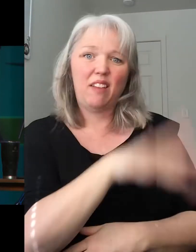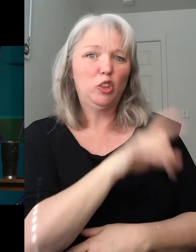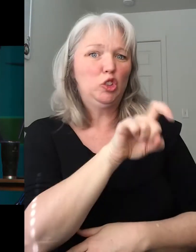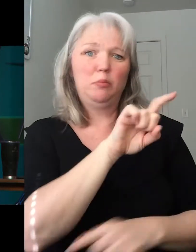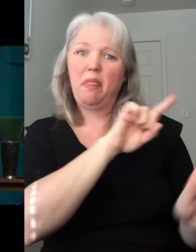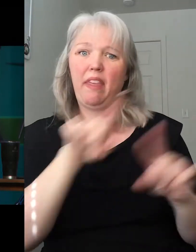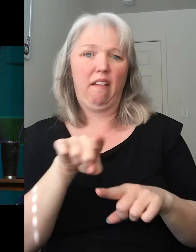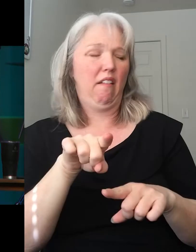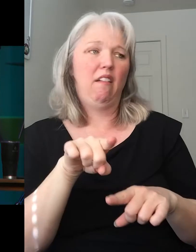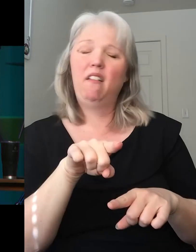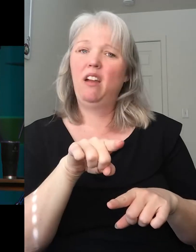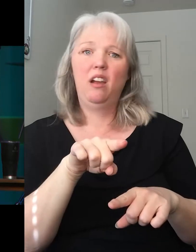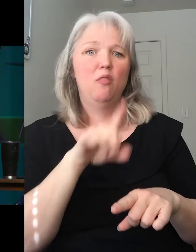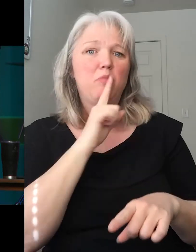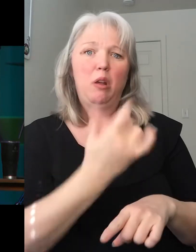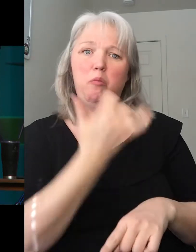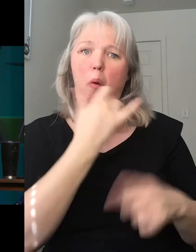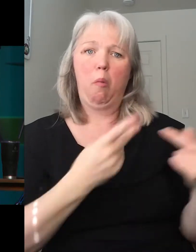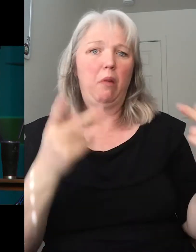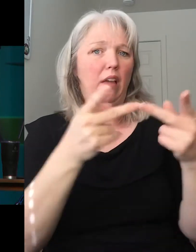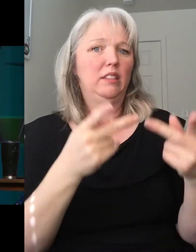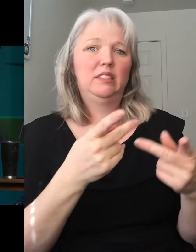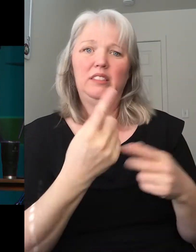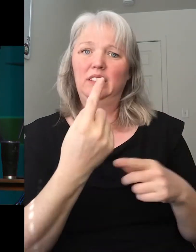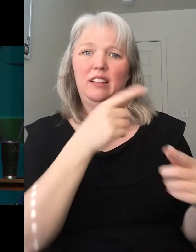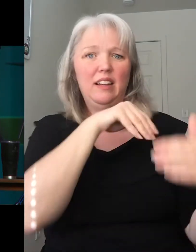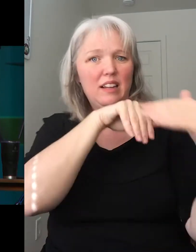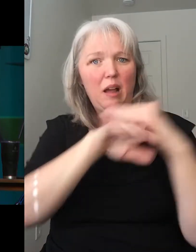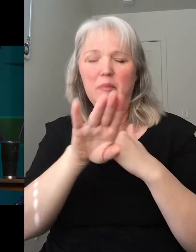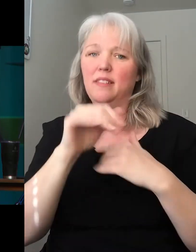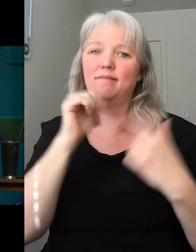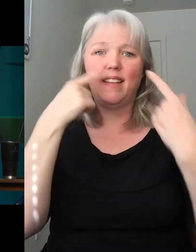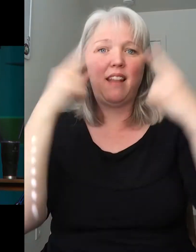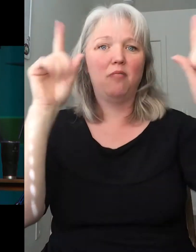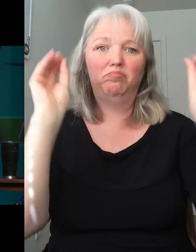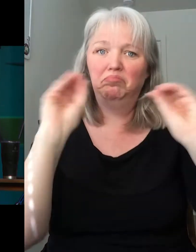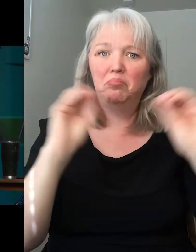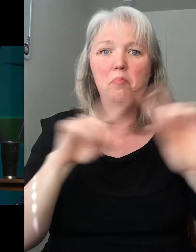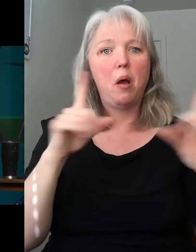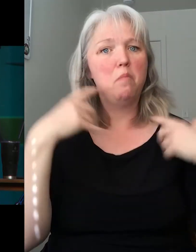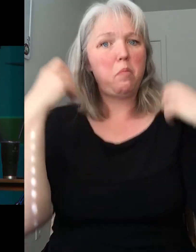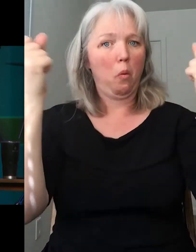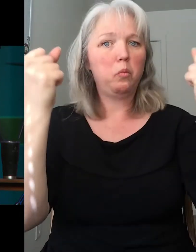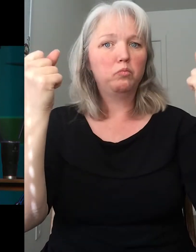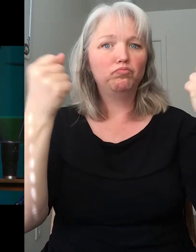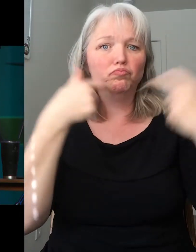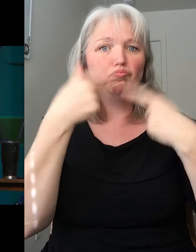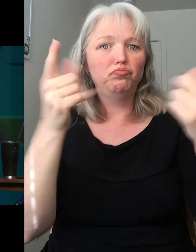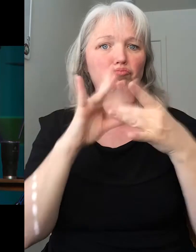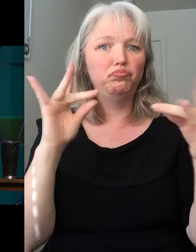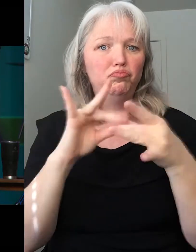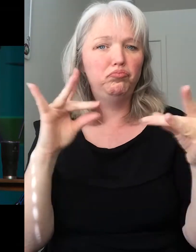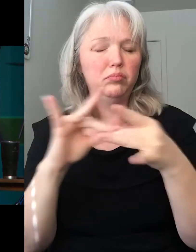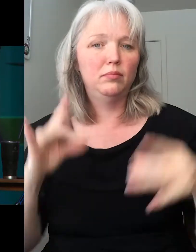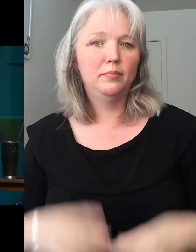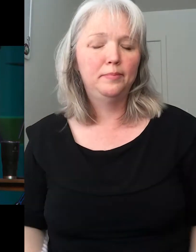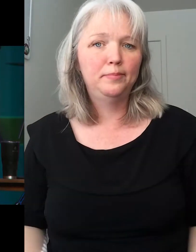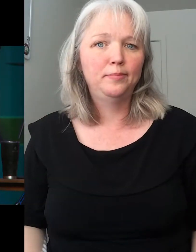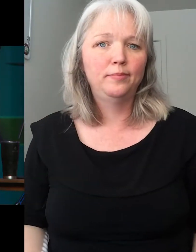there. He was really in the wrong place. He comes in unannounced, but he's very bold in what he has to